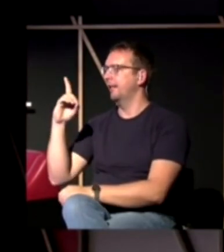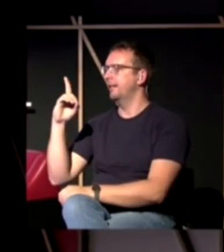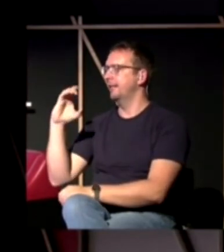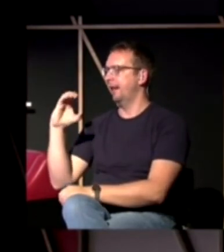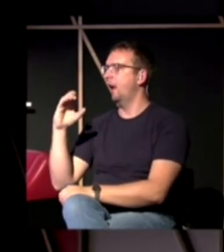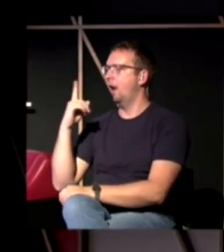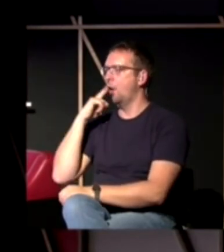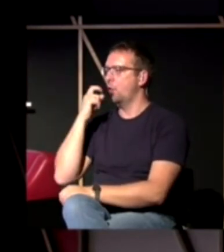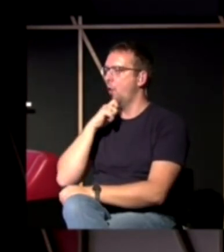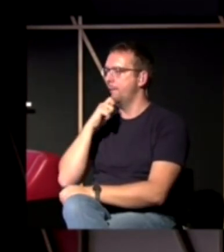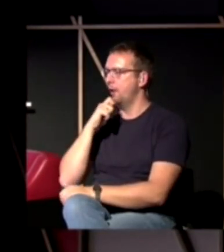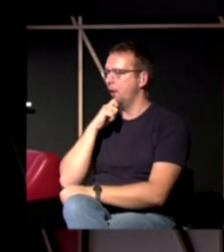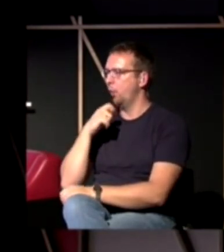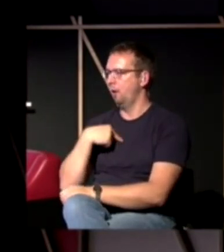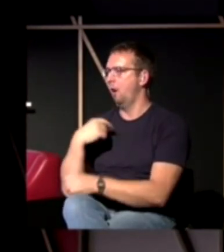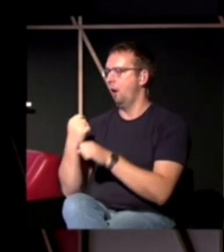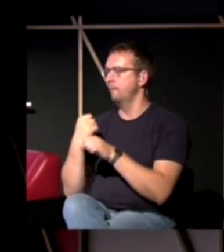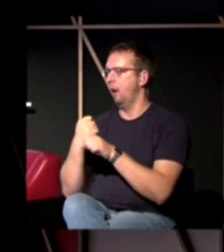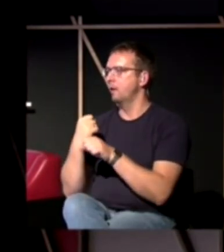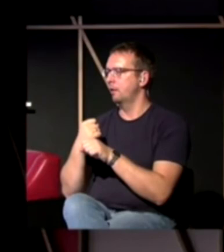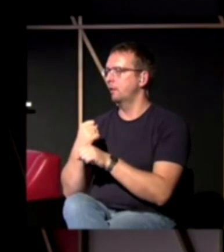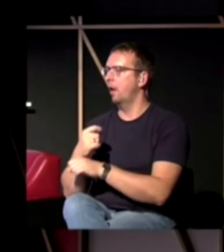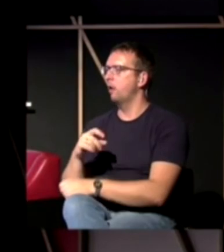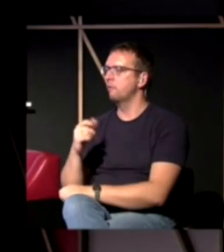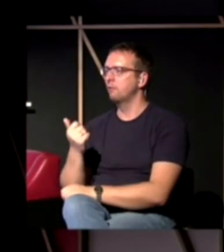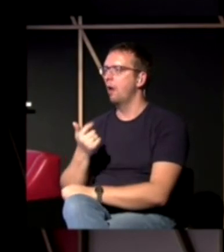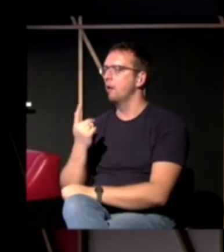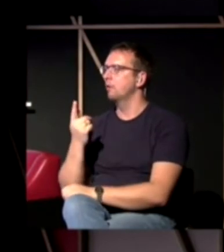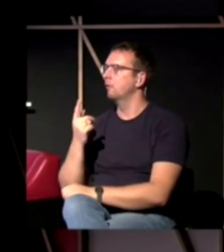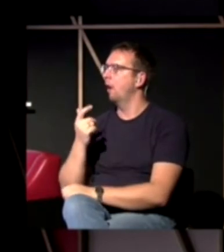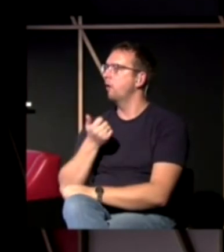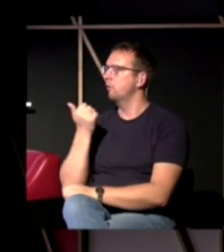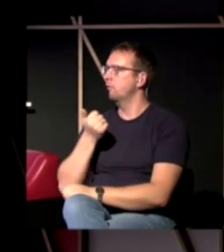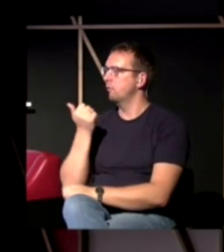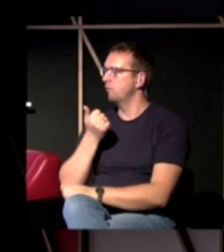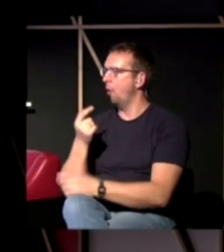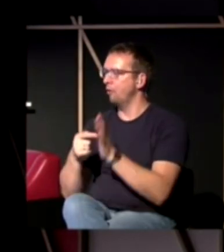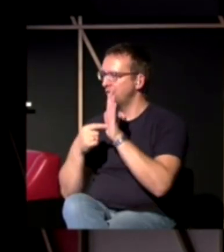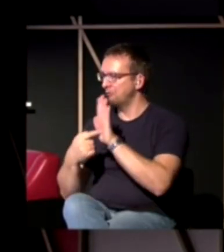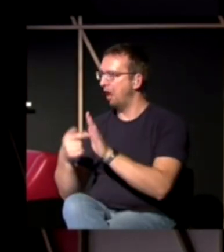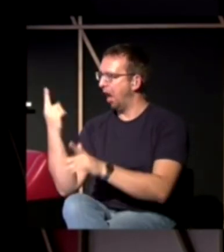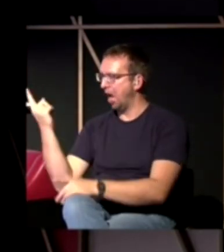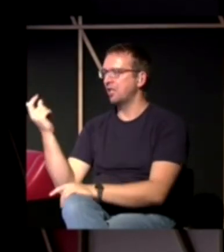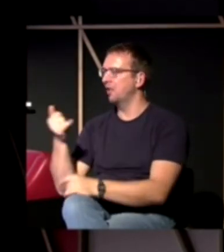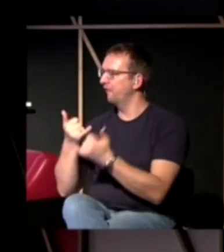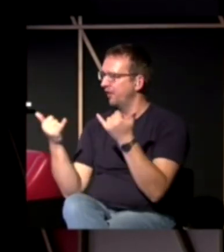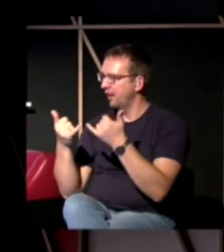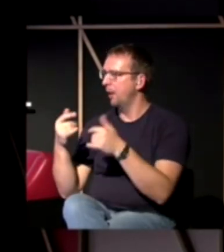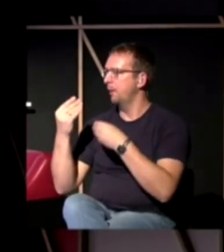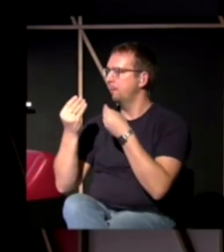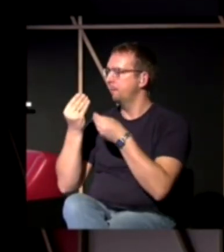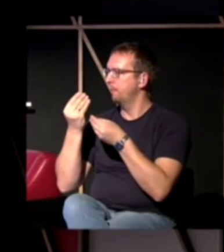but during our panel, the first wow from the stands was after Alan had his 20 seconds of